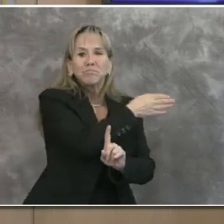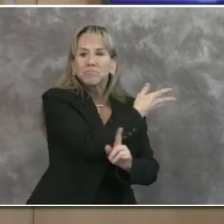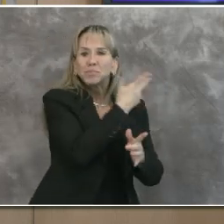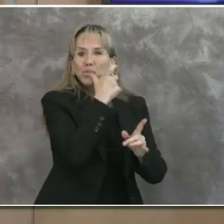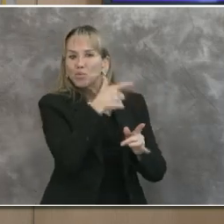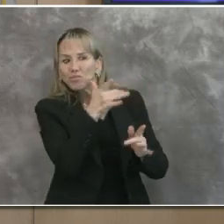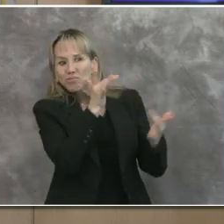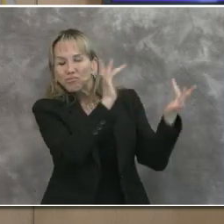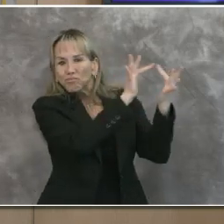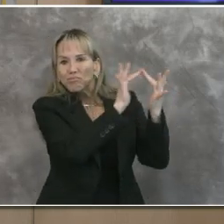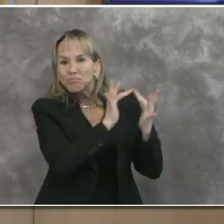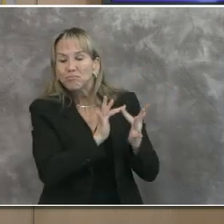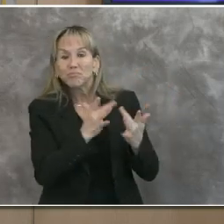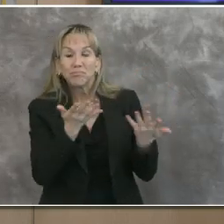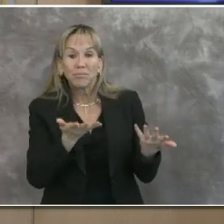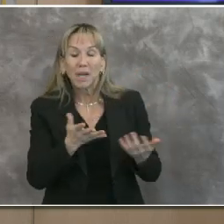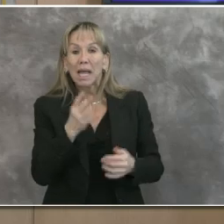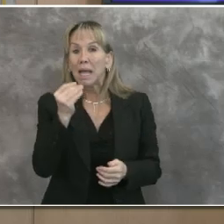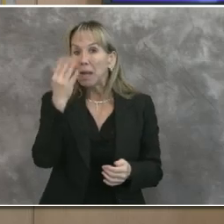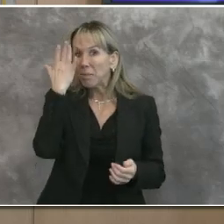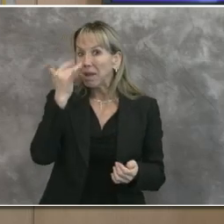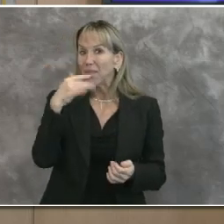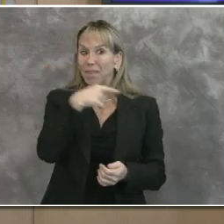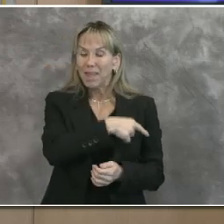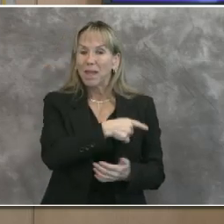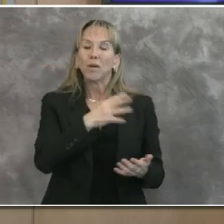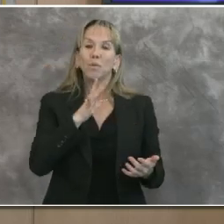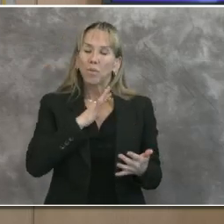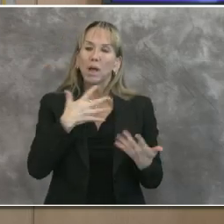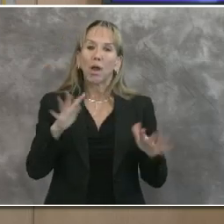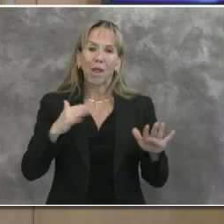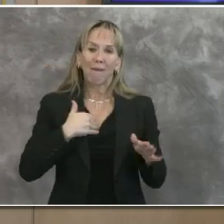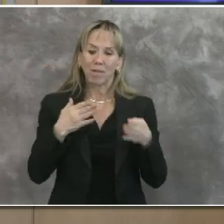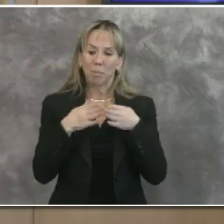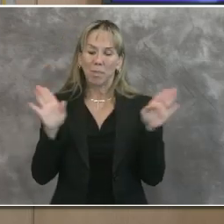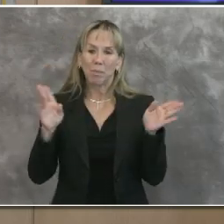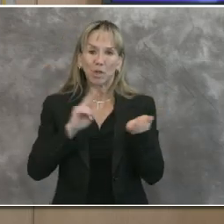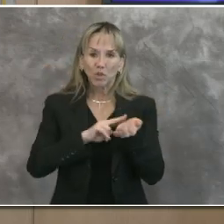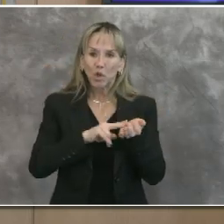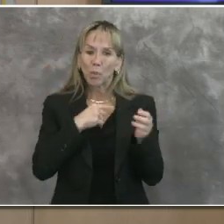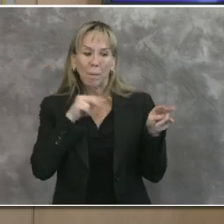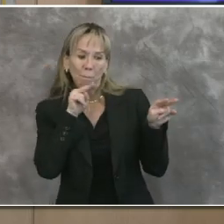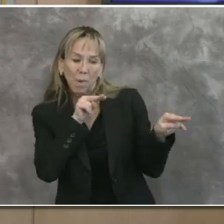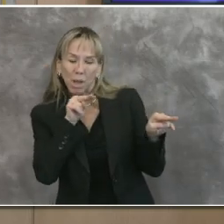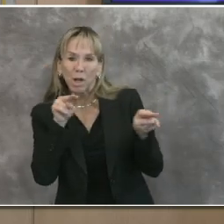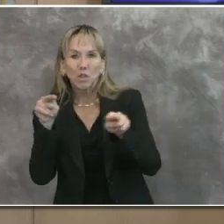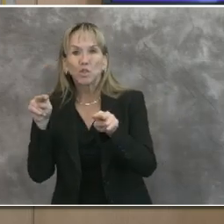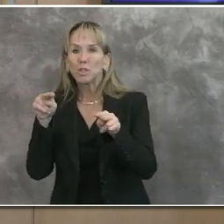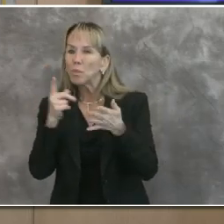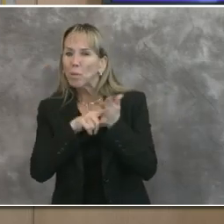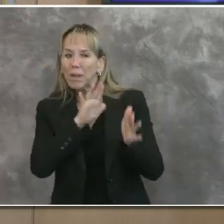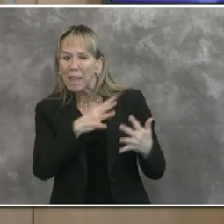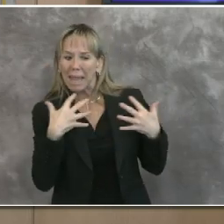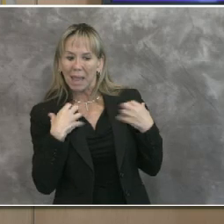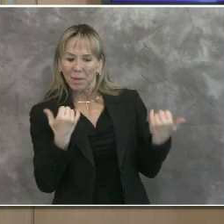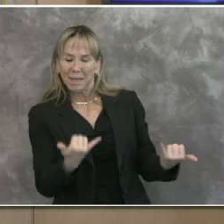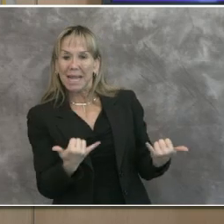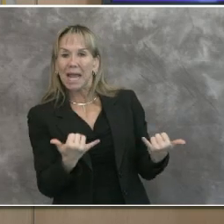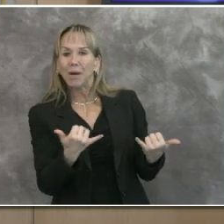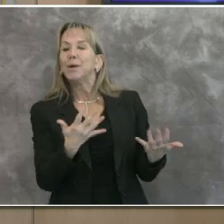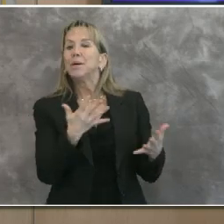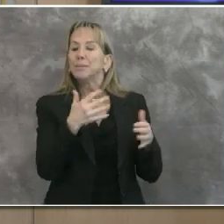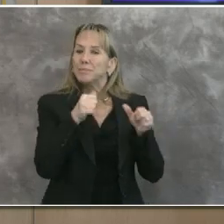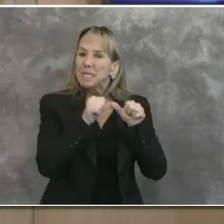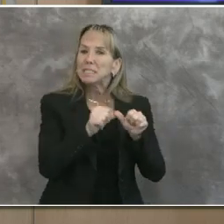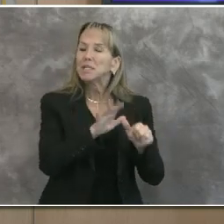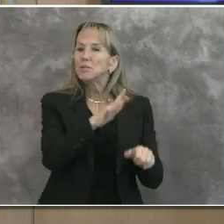have public health nurses there, because we're actually monitoring individuals in terms of their current health status and checking their